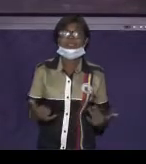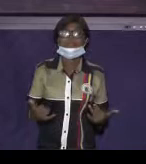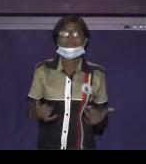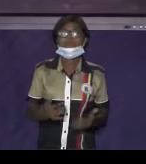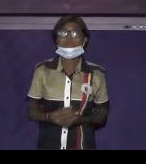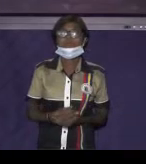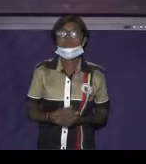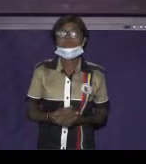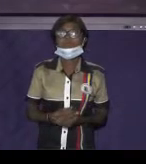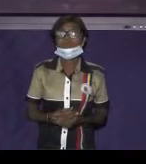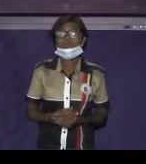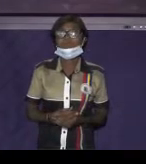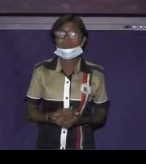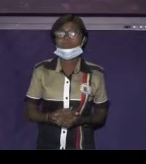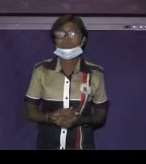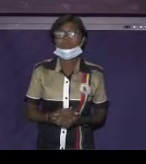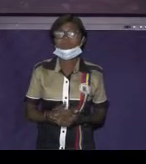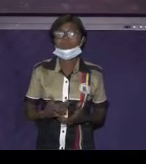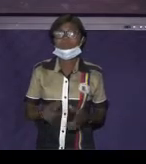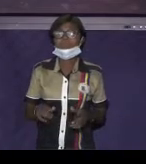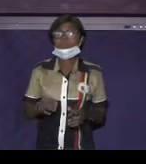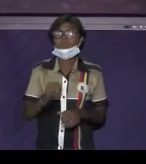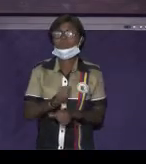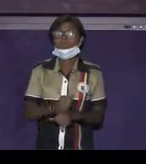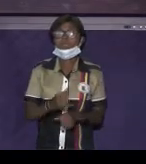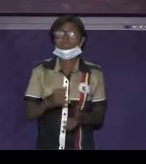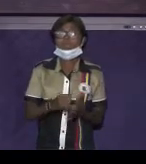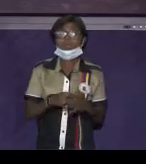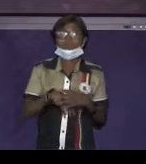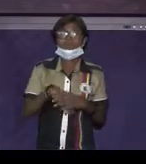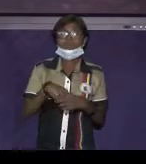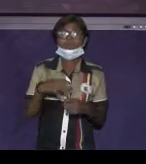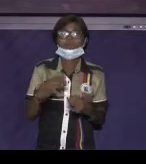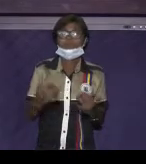to reduce. So let's quickly work this out.